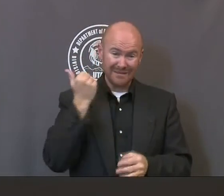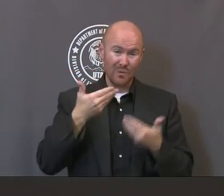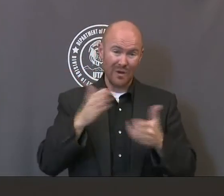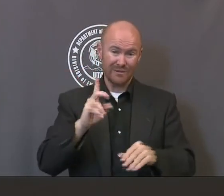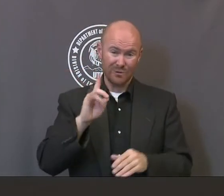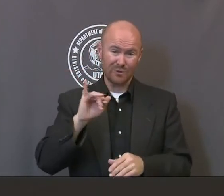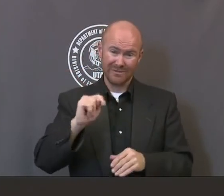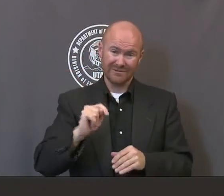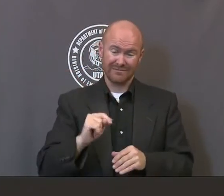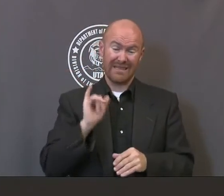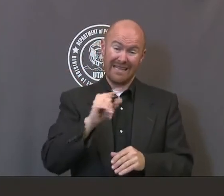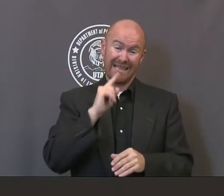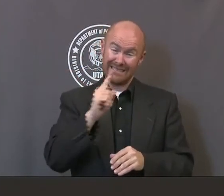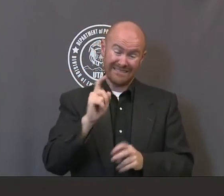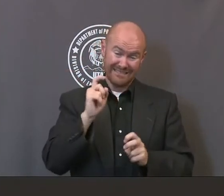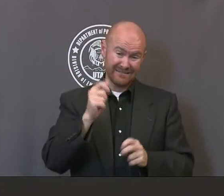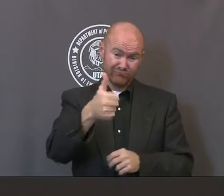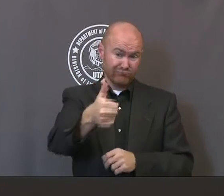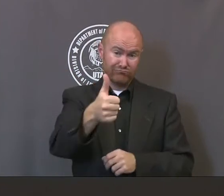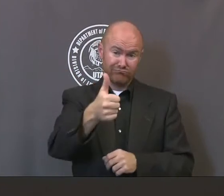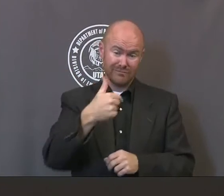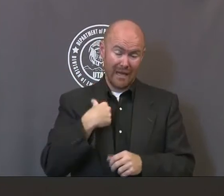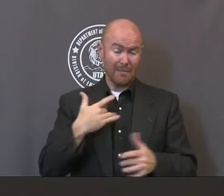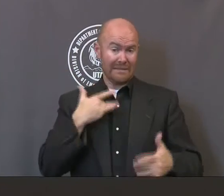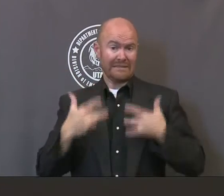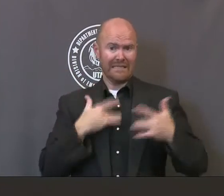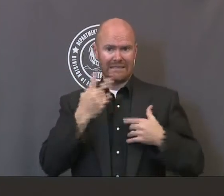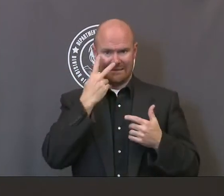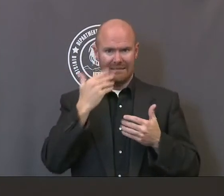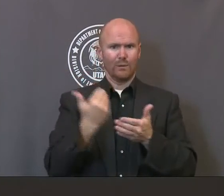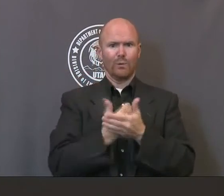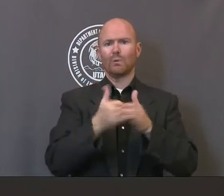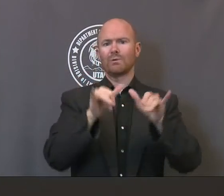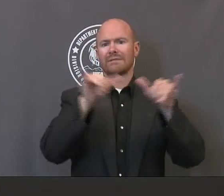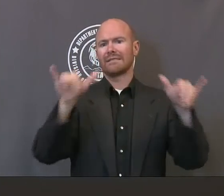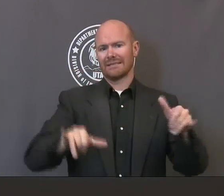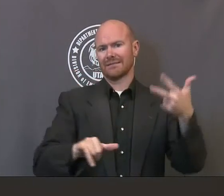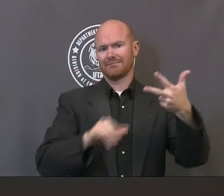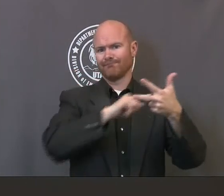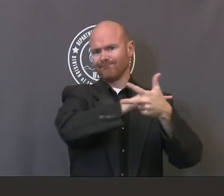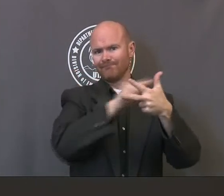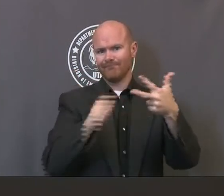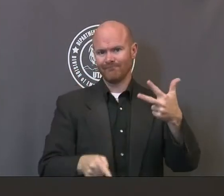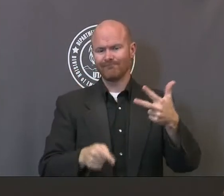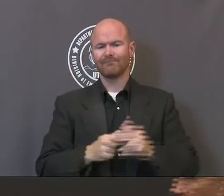really a step in the right direction. So I'm excited to see this play out.